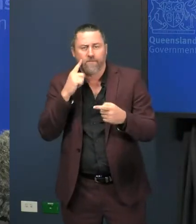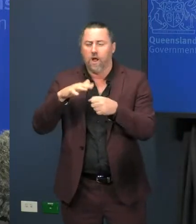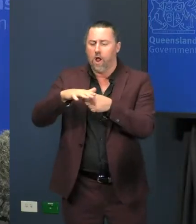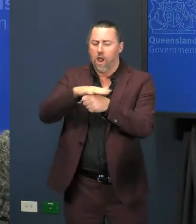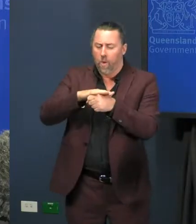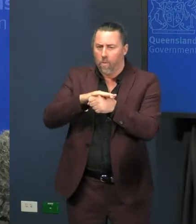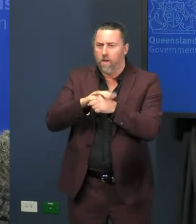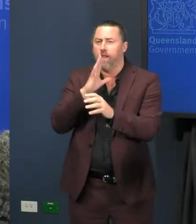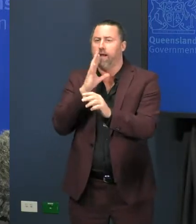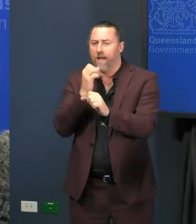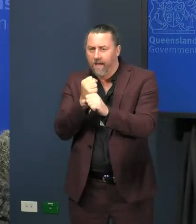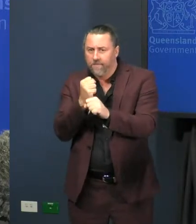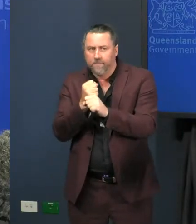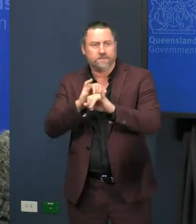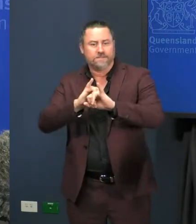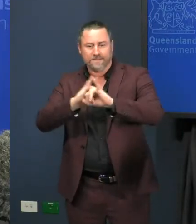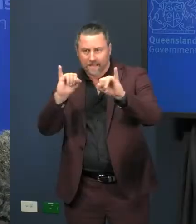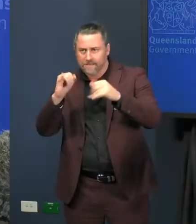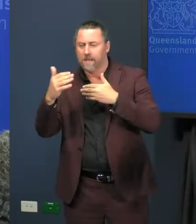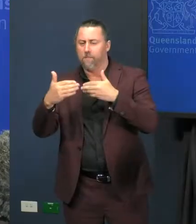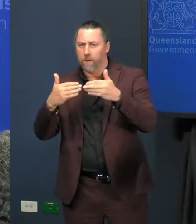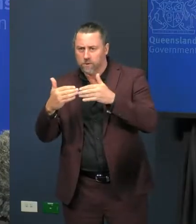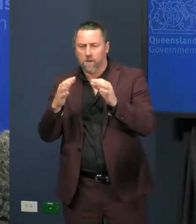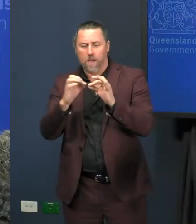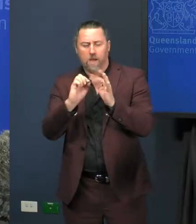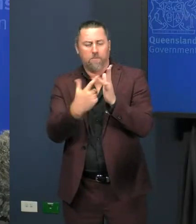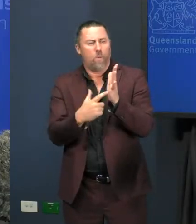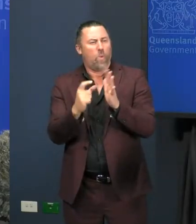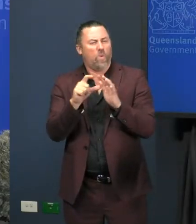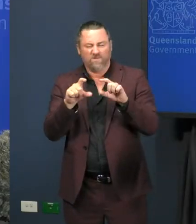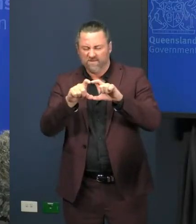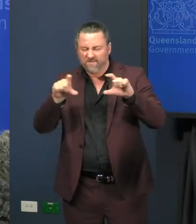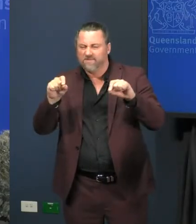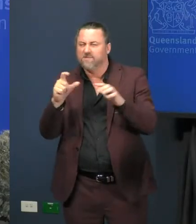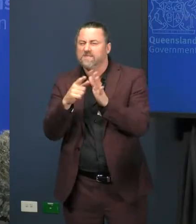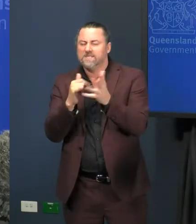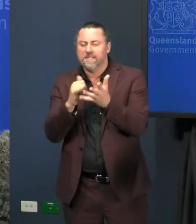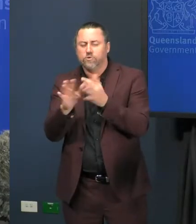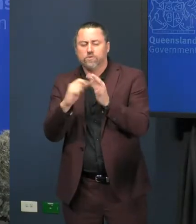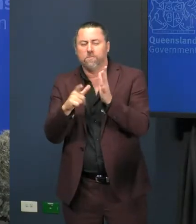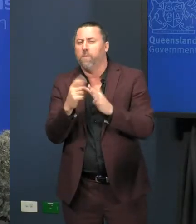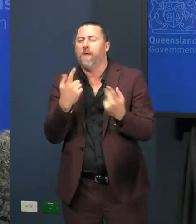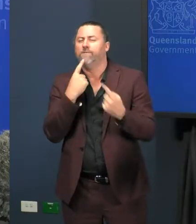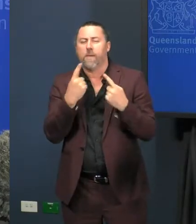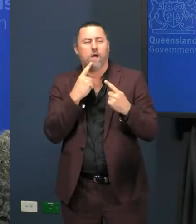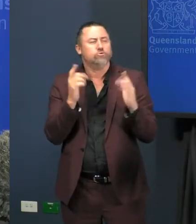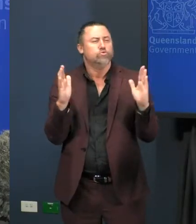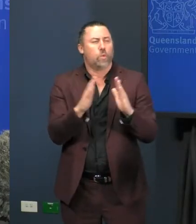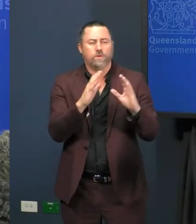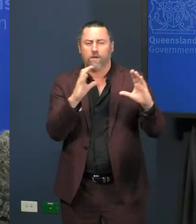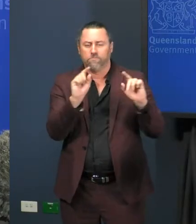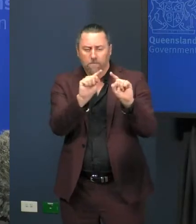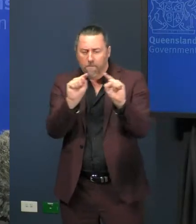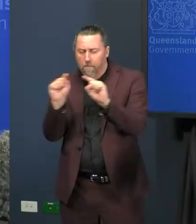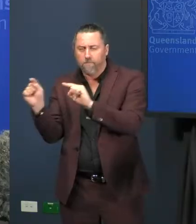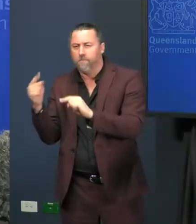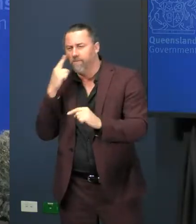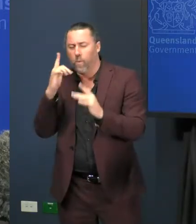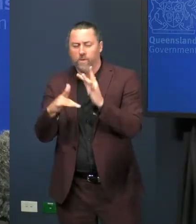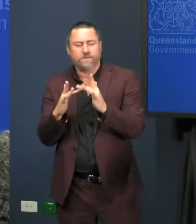disaster management dashboards are a fantastic point of reference for your local government area to know what's going on. Thank